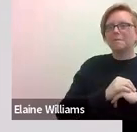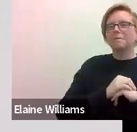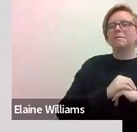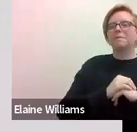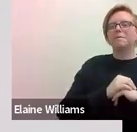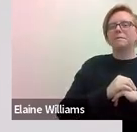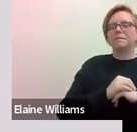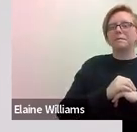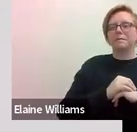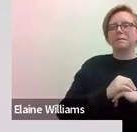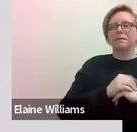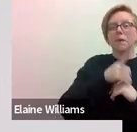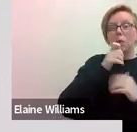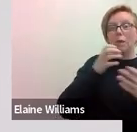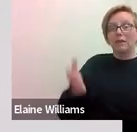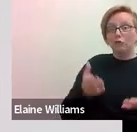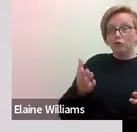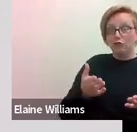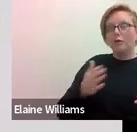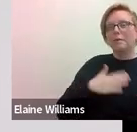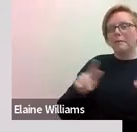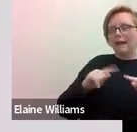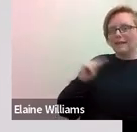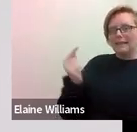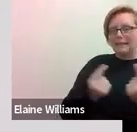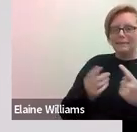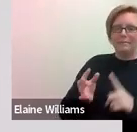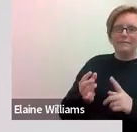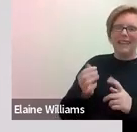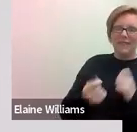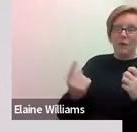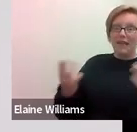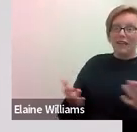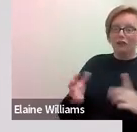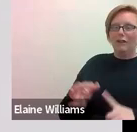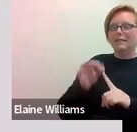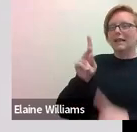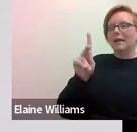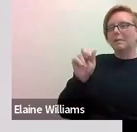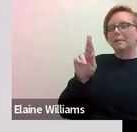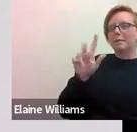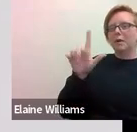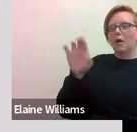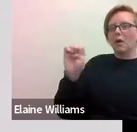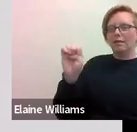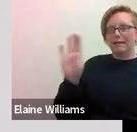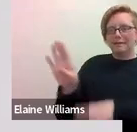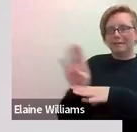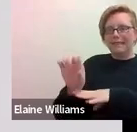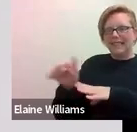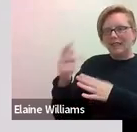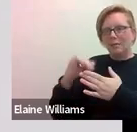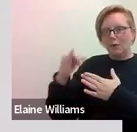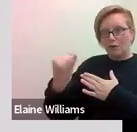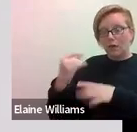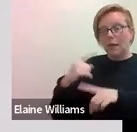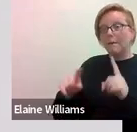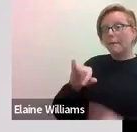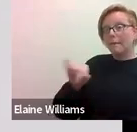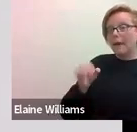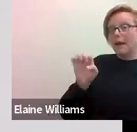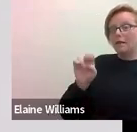joined with my team, all except for Carly, who is working on some other projects for me today. But Jennifer, you want to say